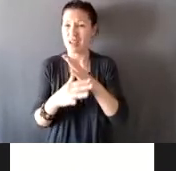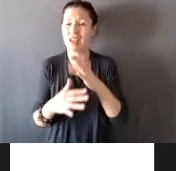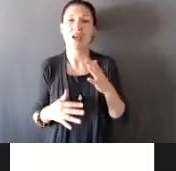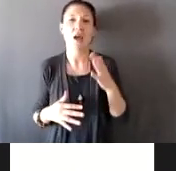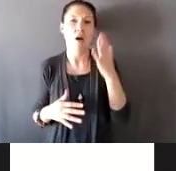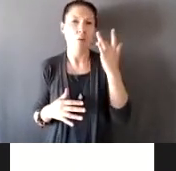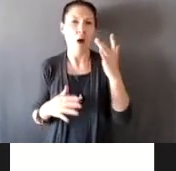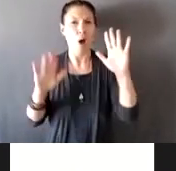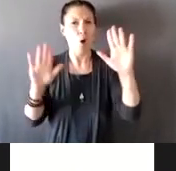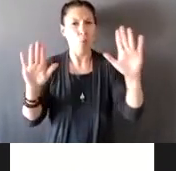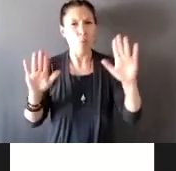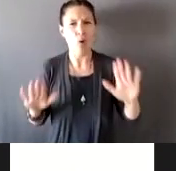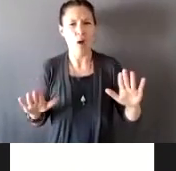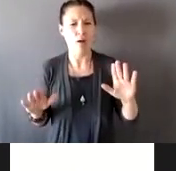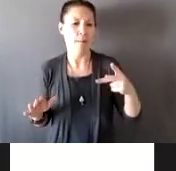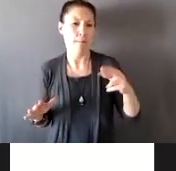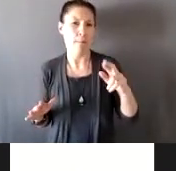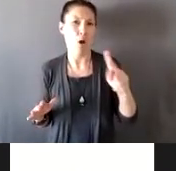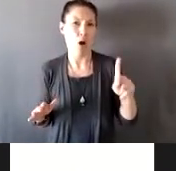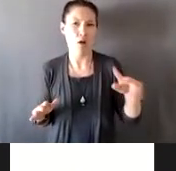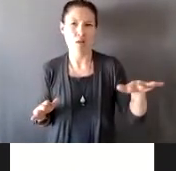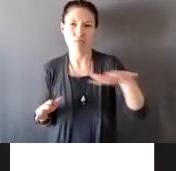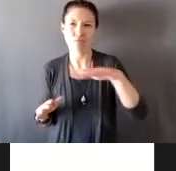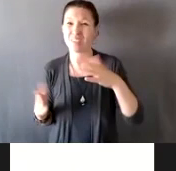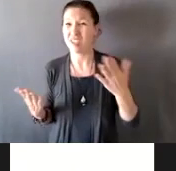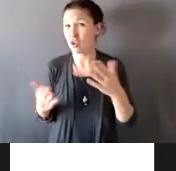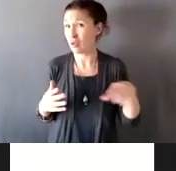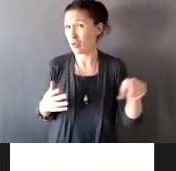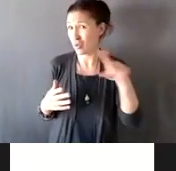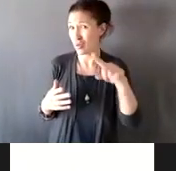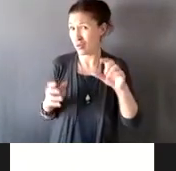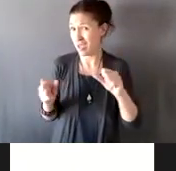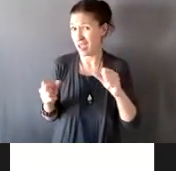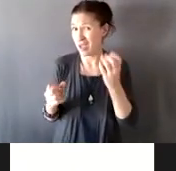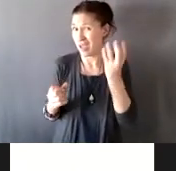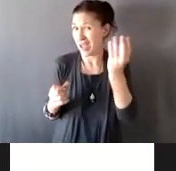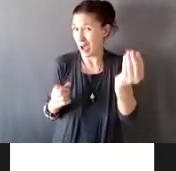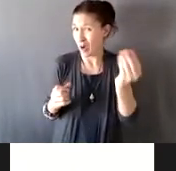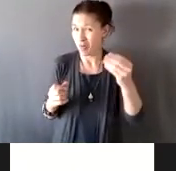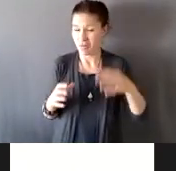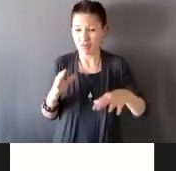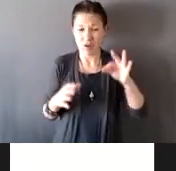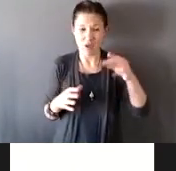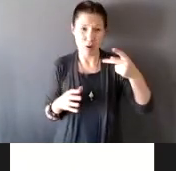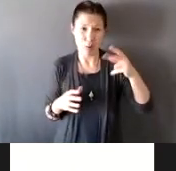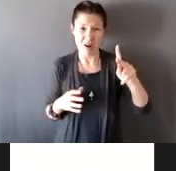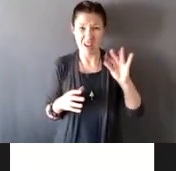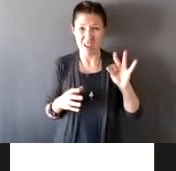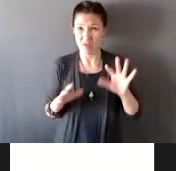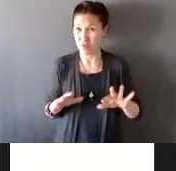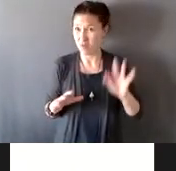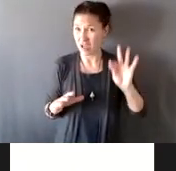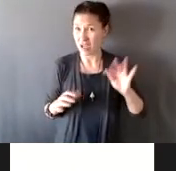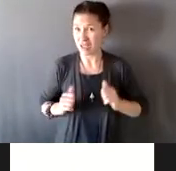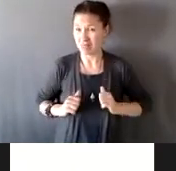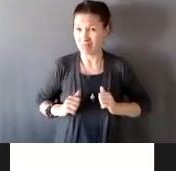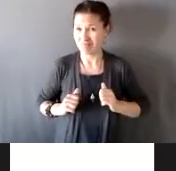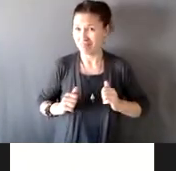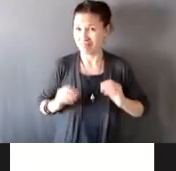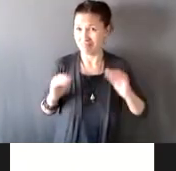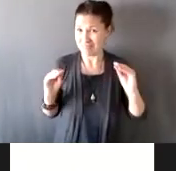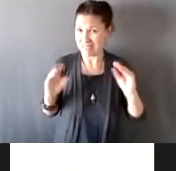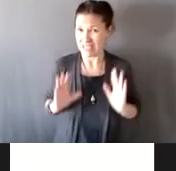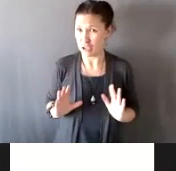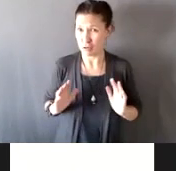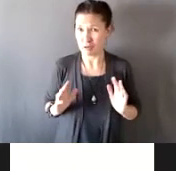me. My first recommendation would be to find a teacher, a living teacher, and to practice with